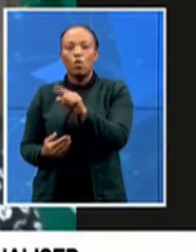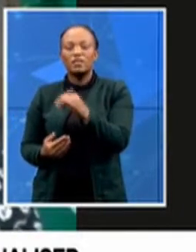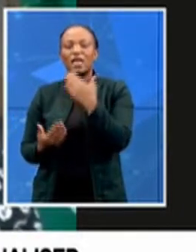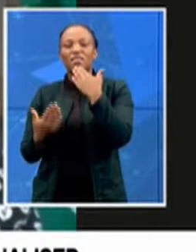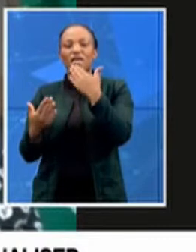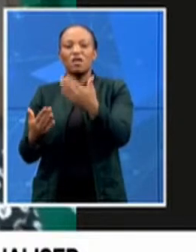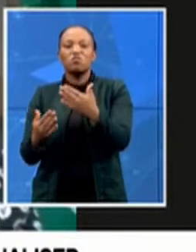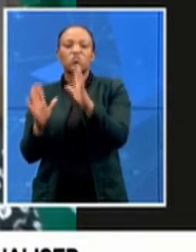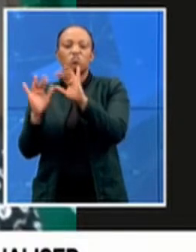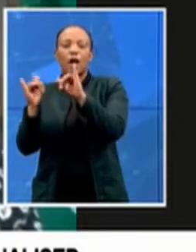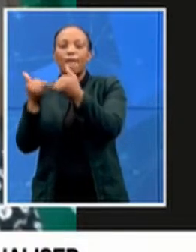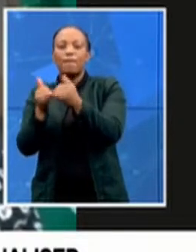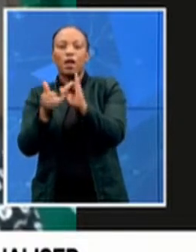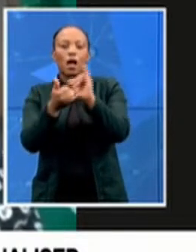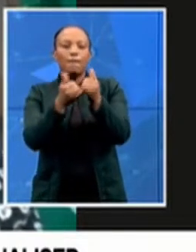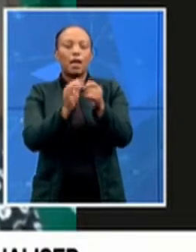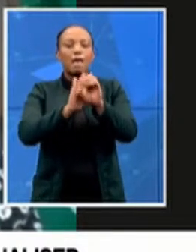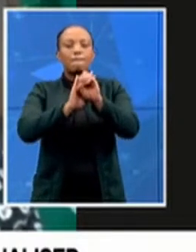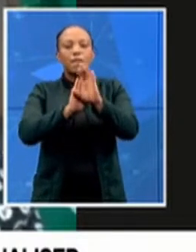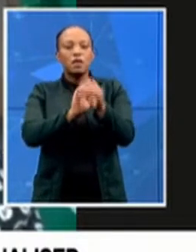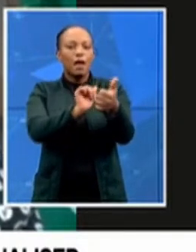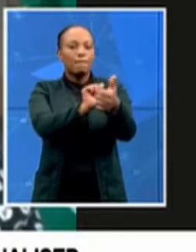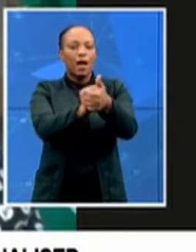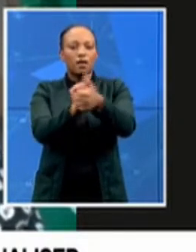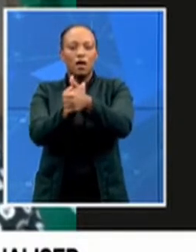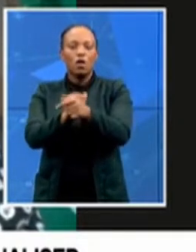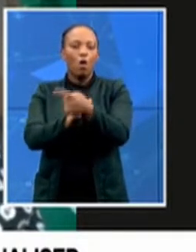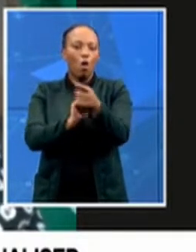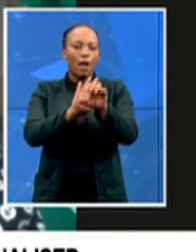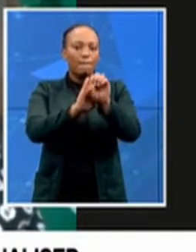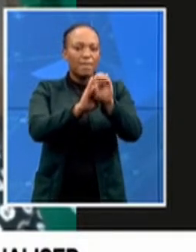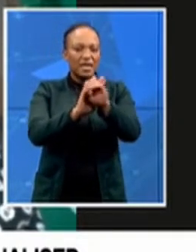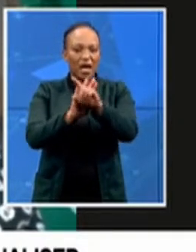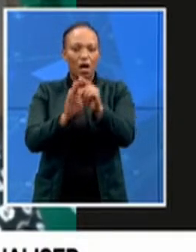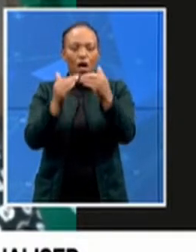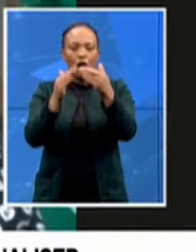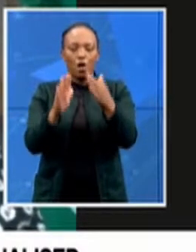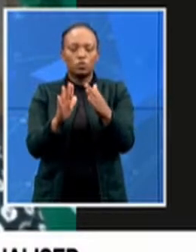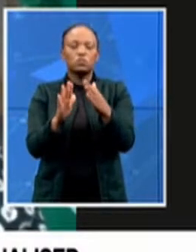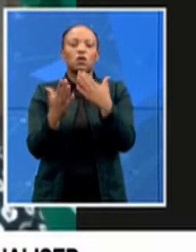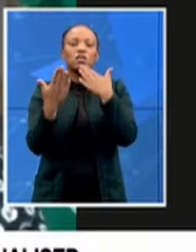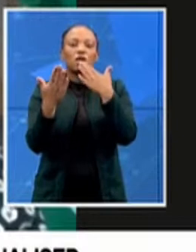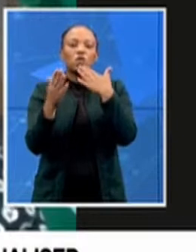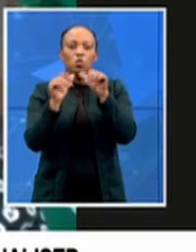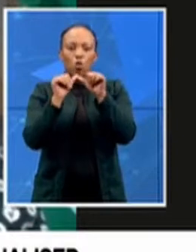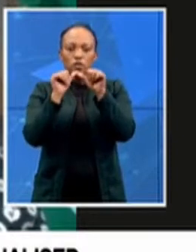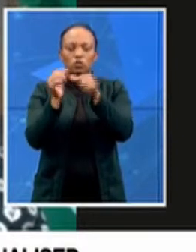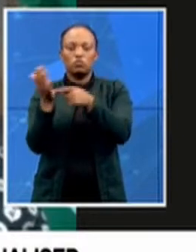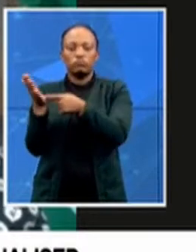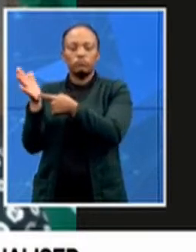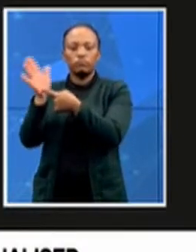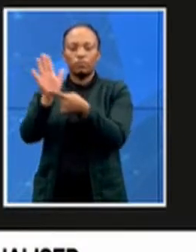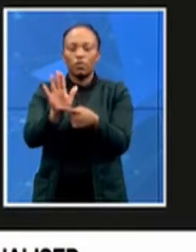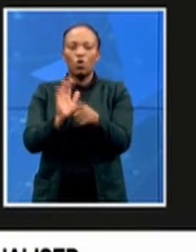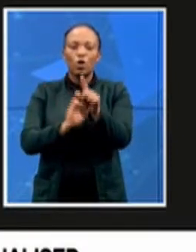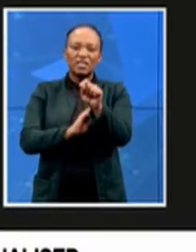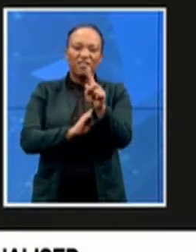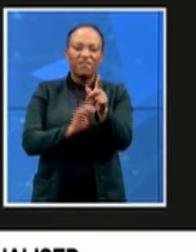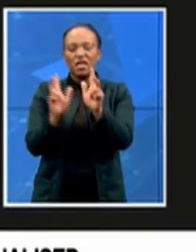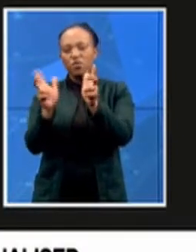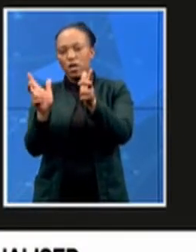media houses. We thank you for continuing to carry the message as we pass through to South Africans.